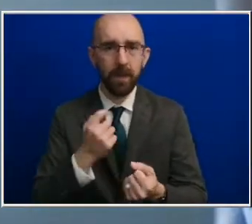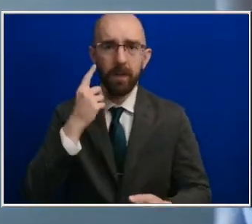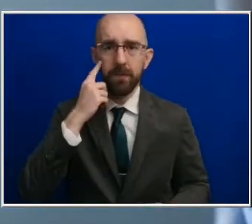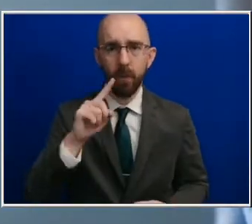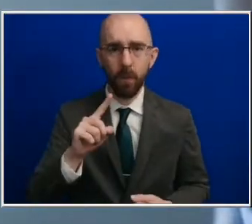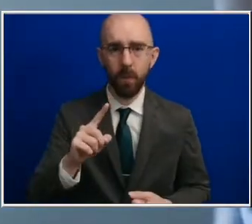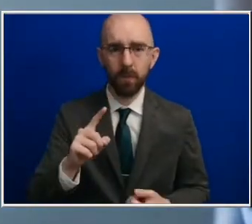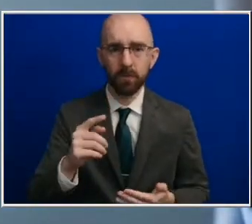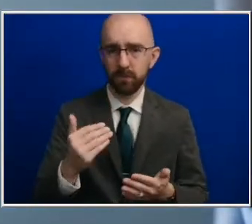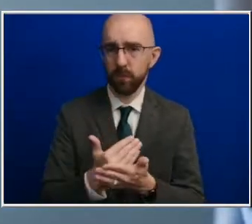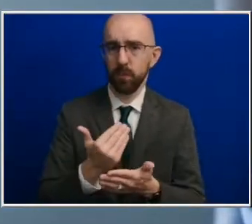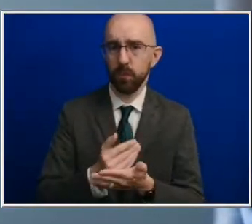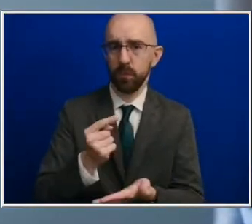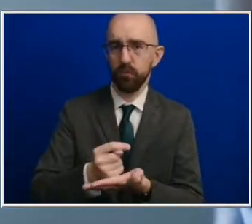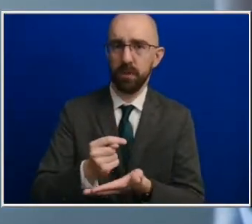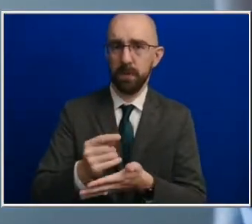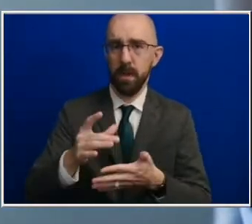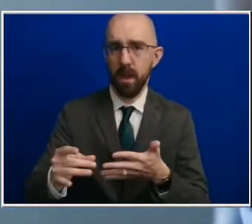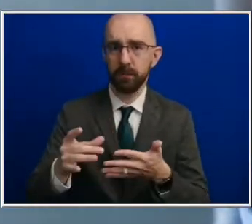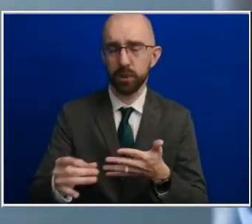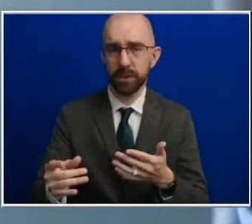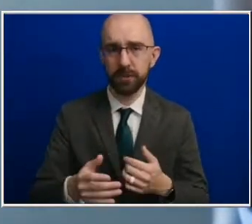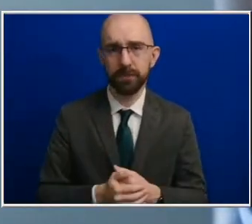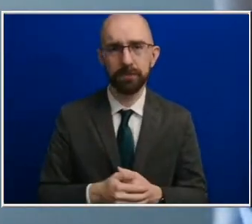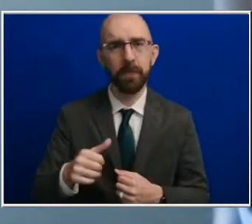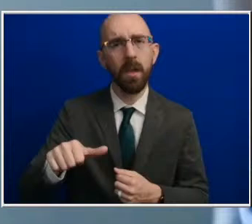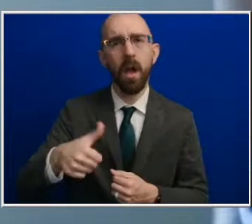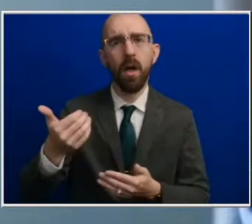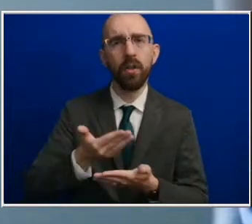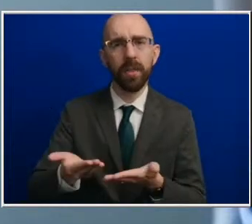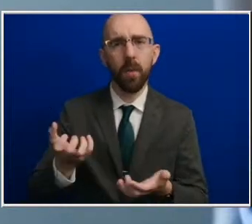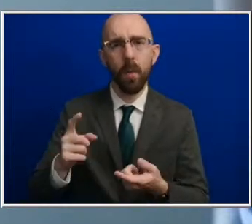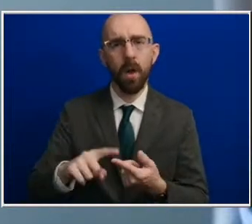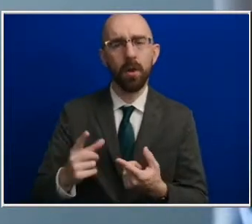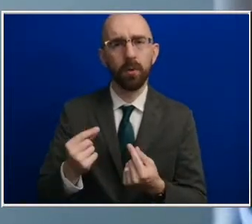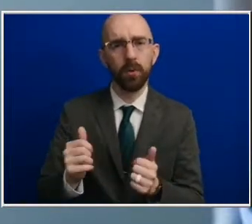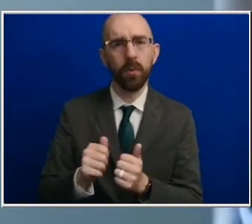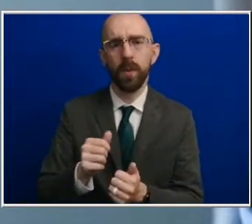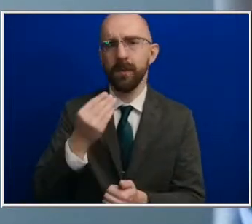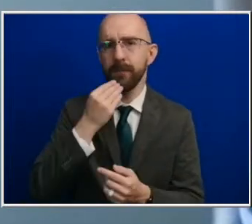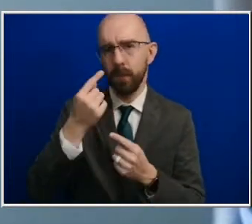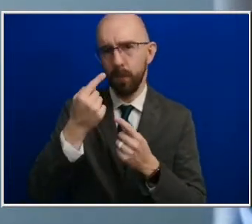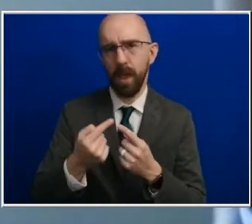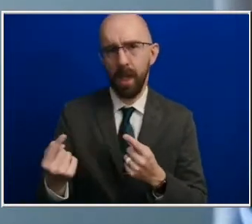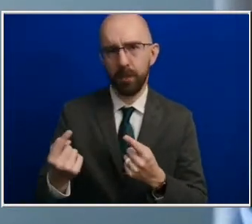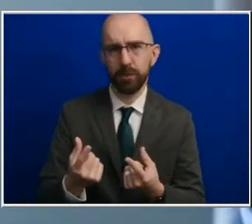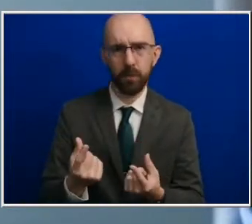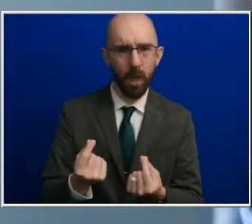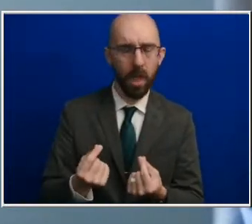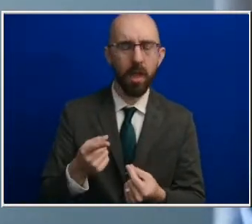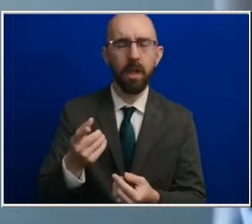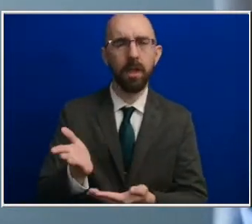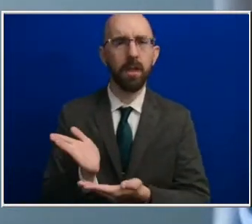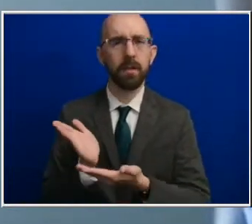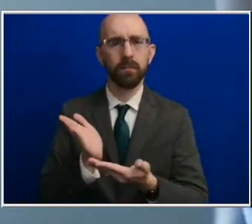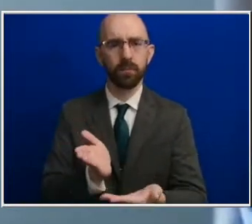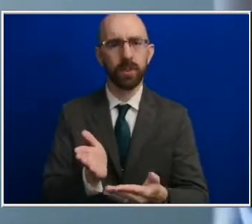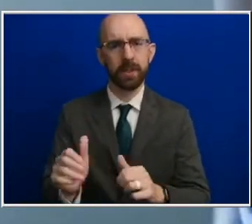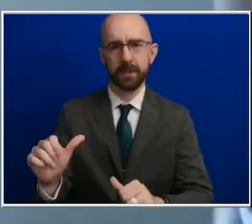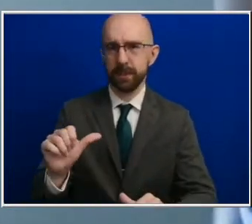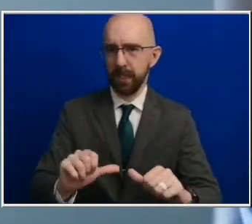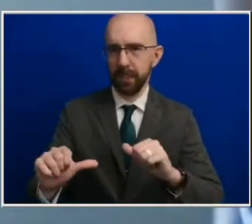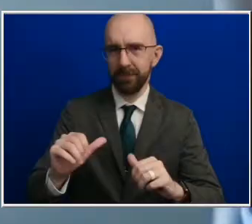new treatment options. One of the other things that we want to do with food allergies is to bring